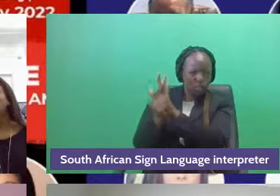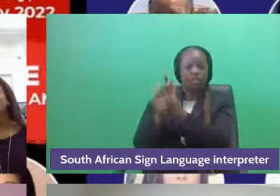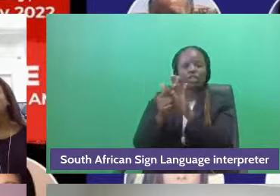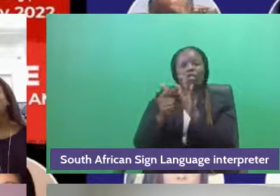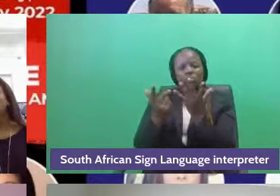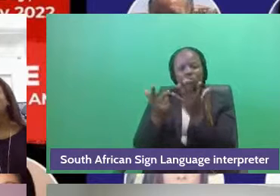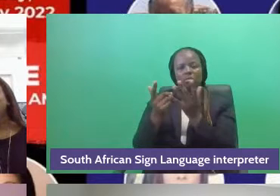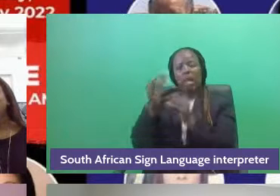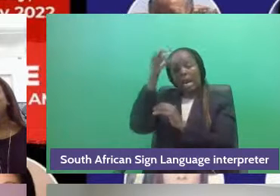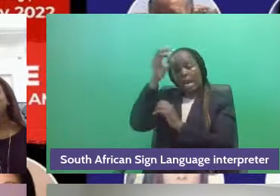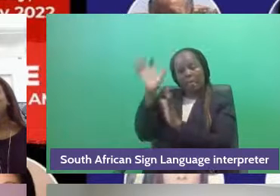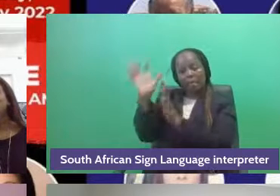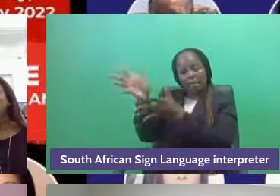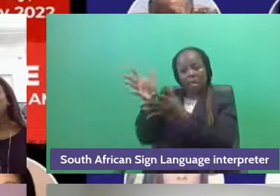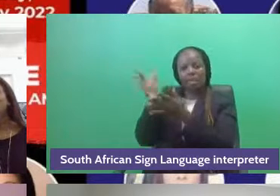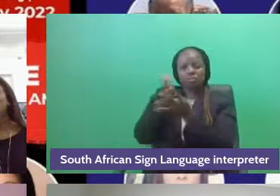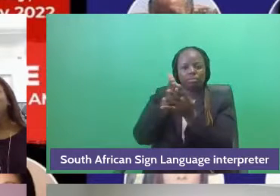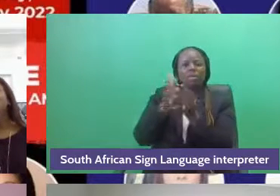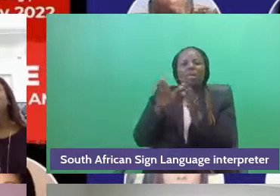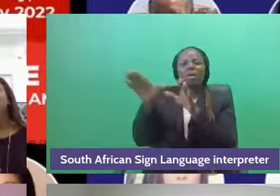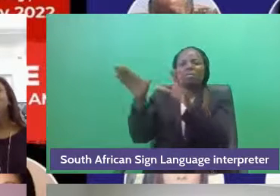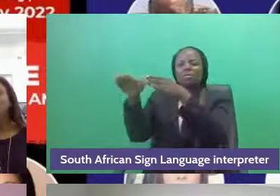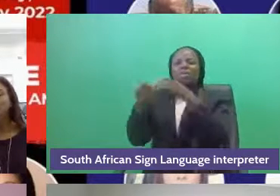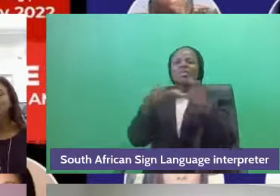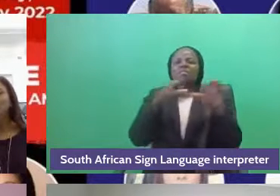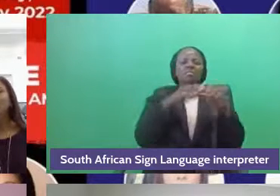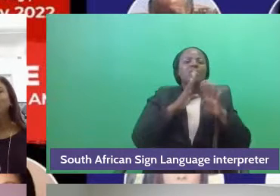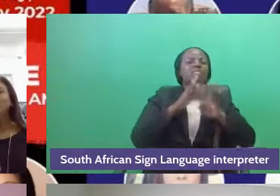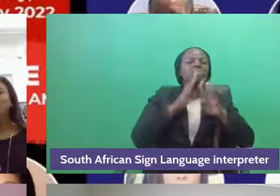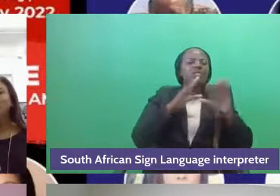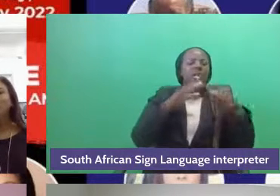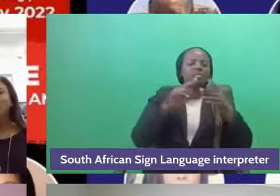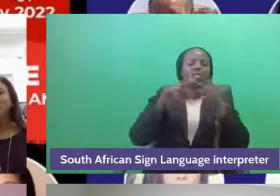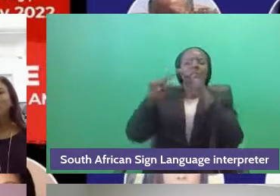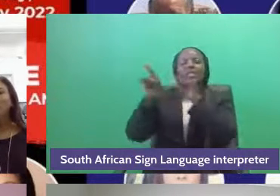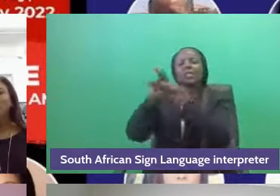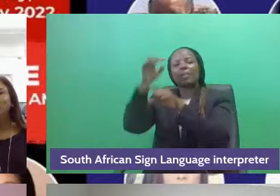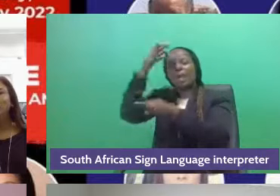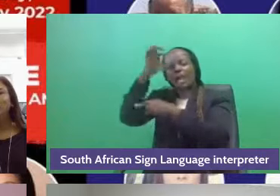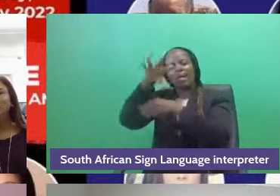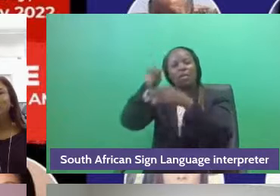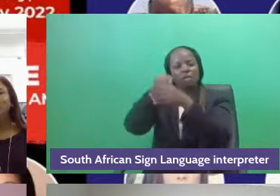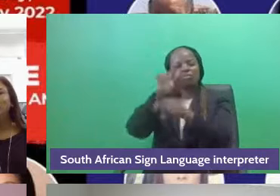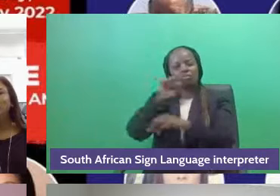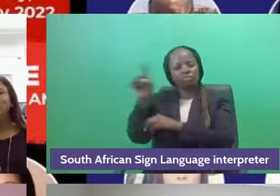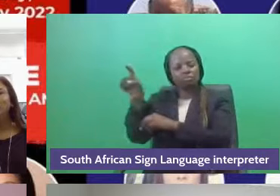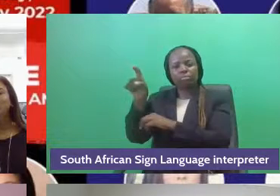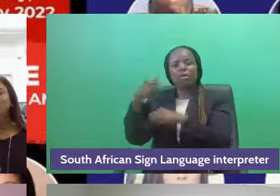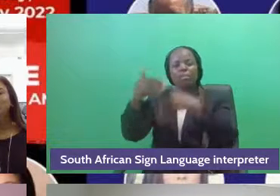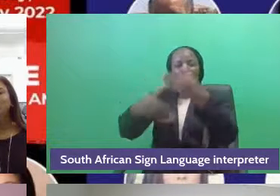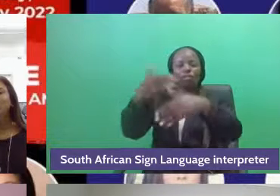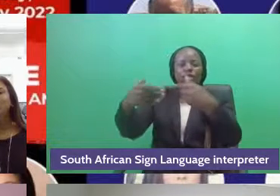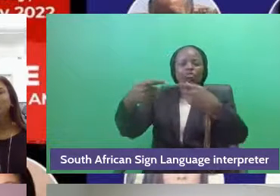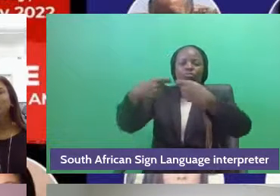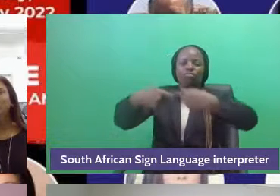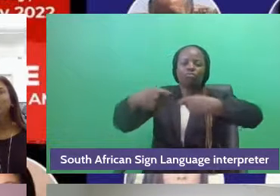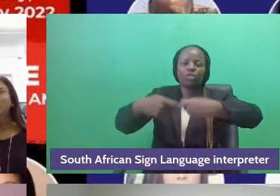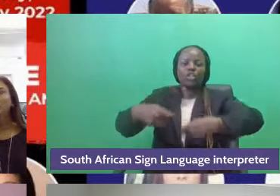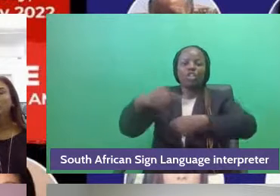only government, but all sectors, the business sector must also be included in the funding process for GBVF.